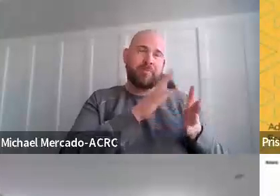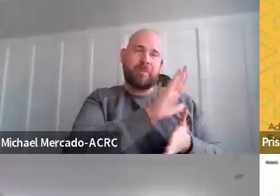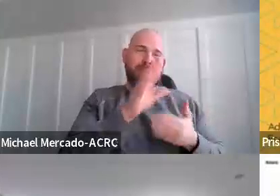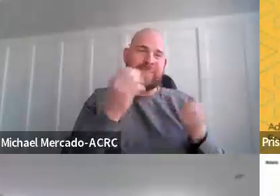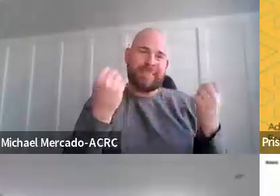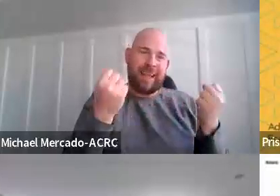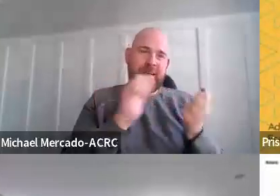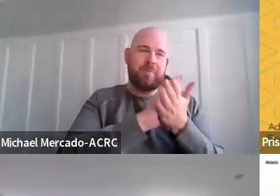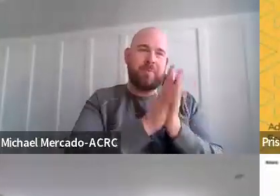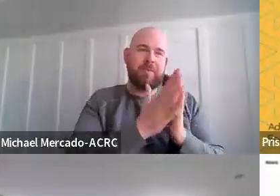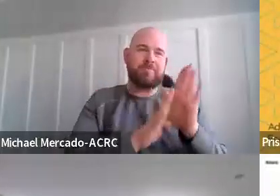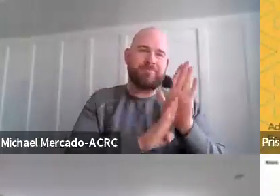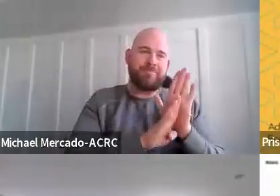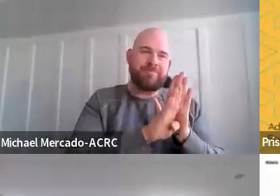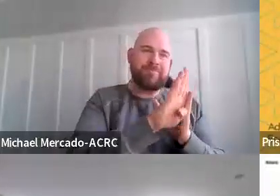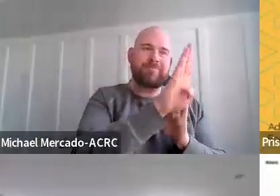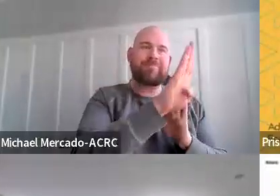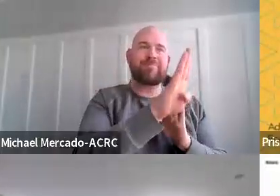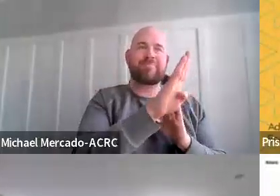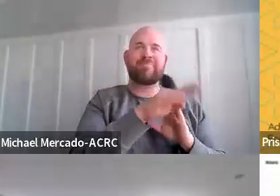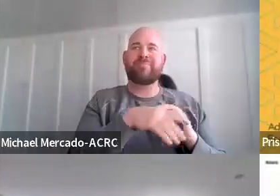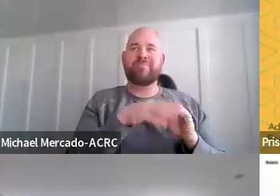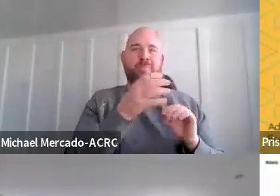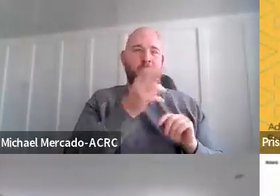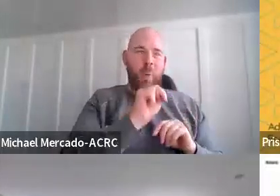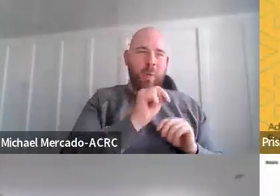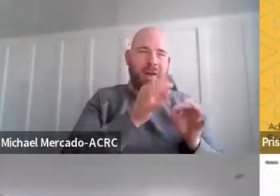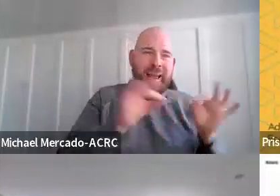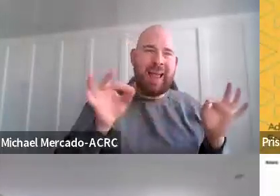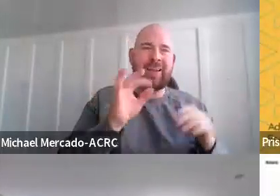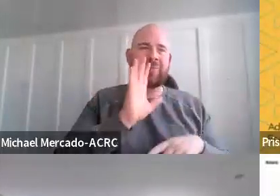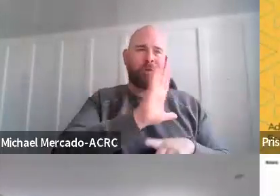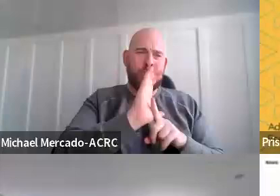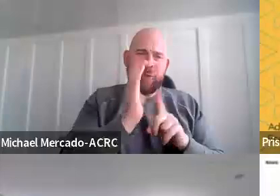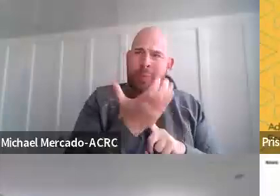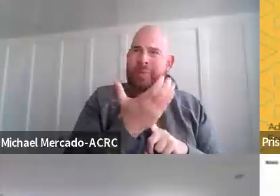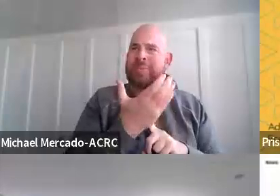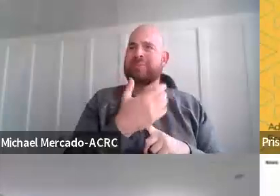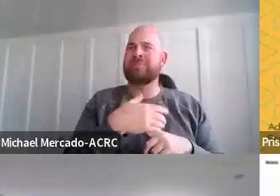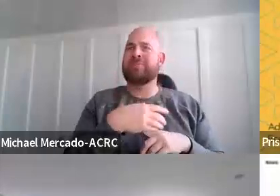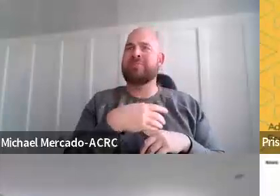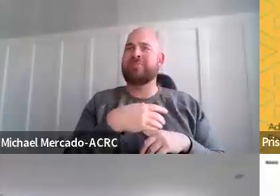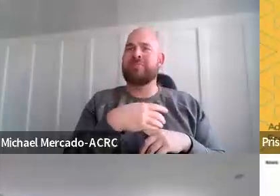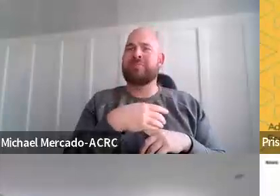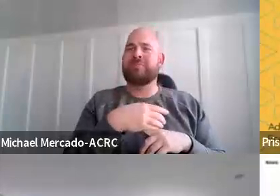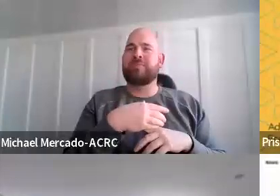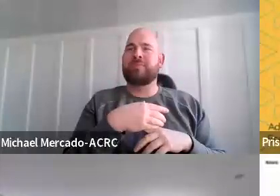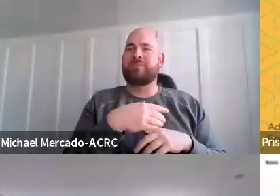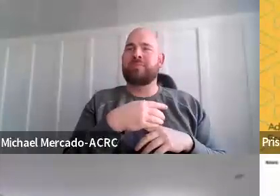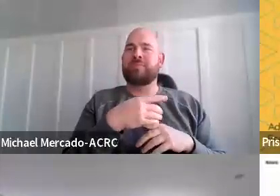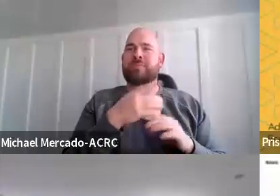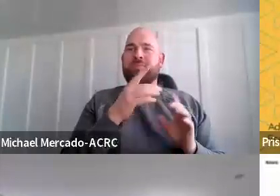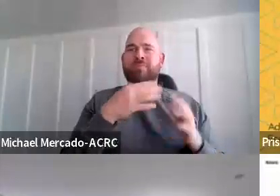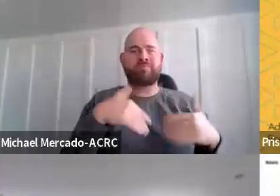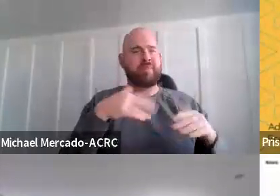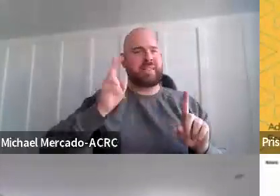not socialize together, the Black students developed their own signing, their own language,